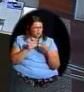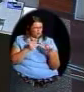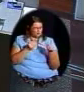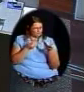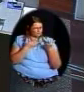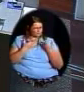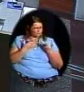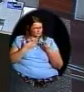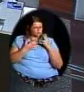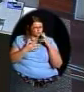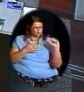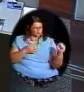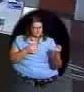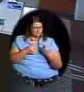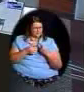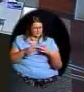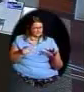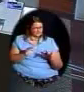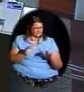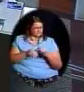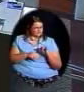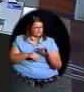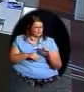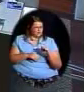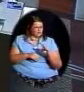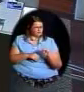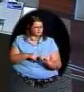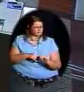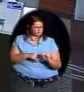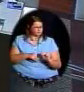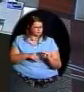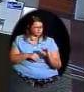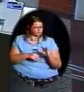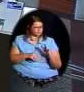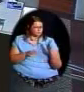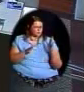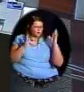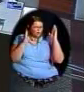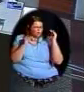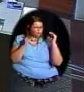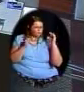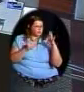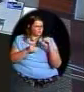So you'll see it come back as an action item, not as an information report.